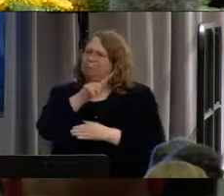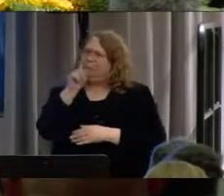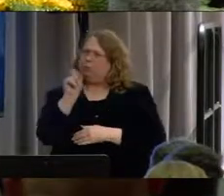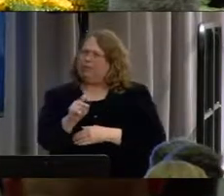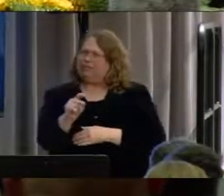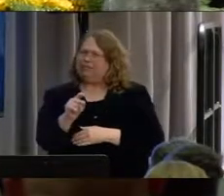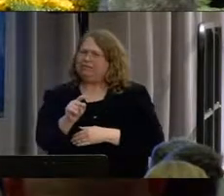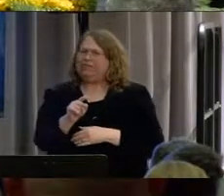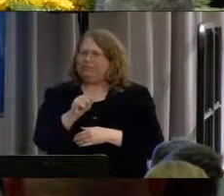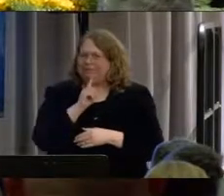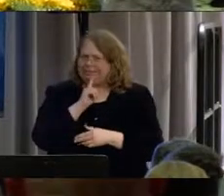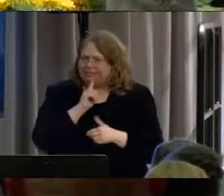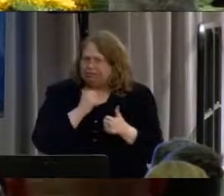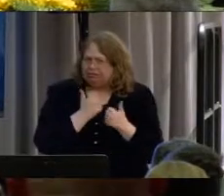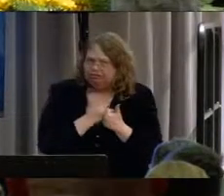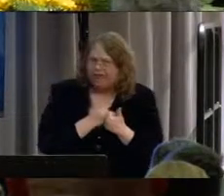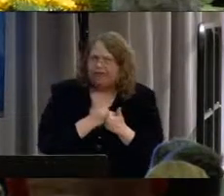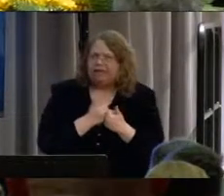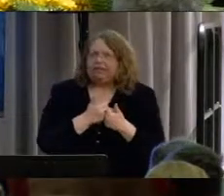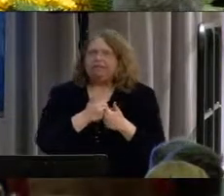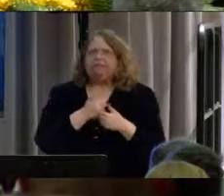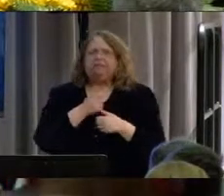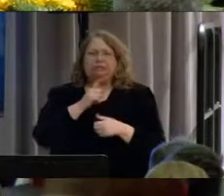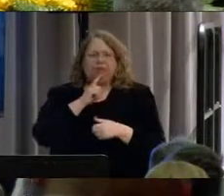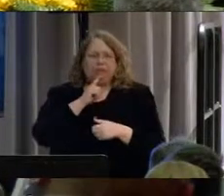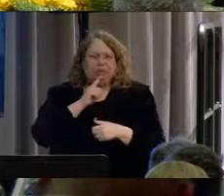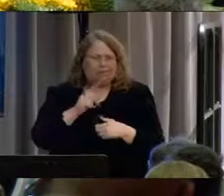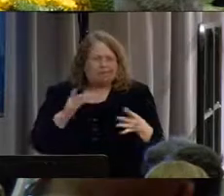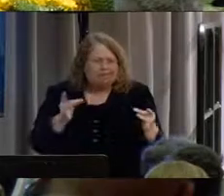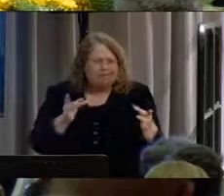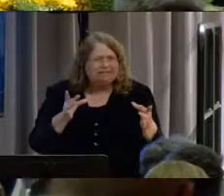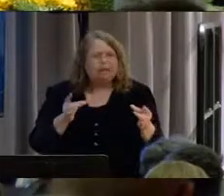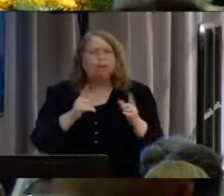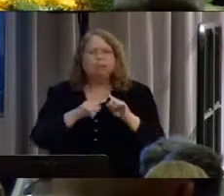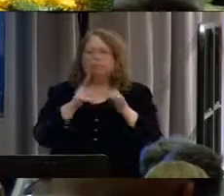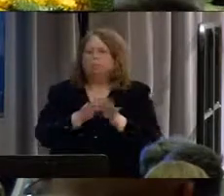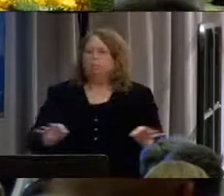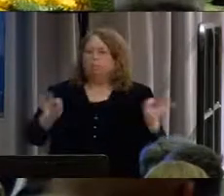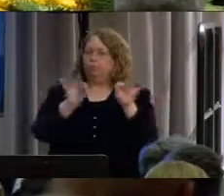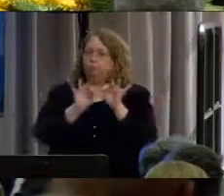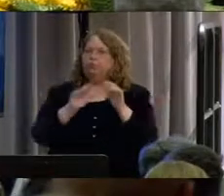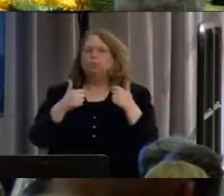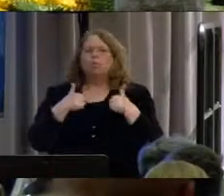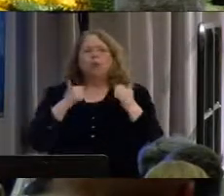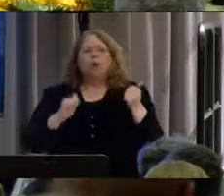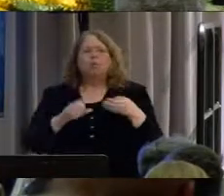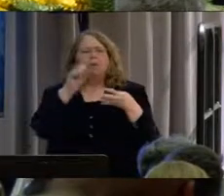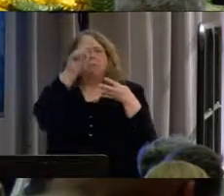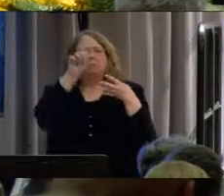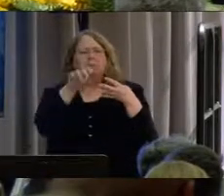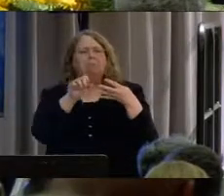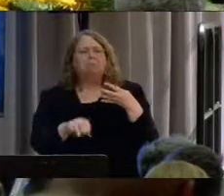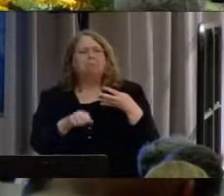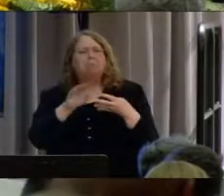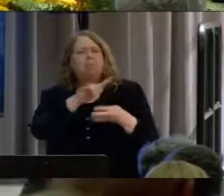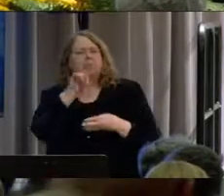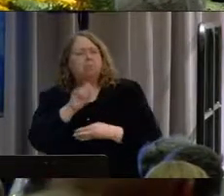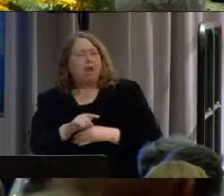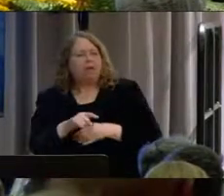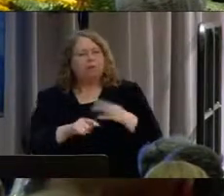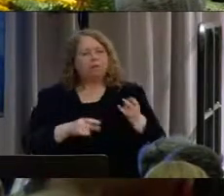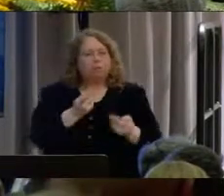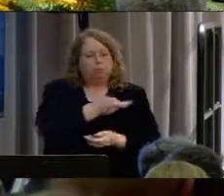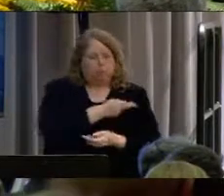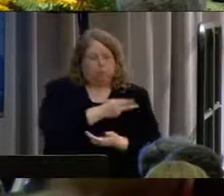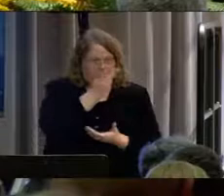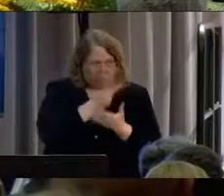to be asked. They're challenging, but they're critical questions. And so I want to outline some of those questions so that Ed and Bev can give some thought